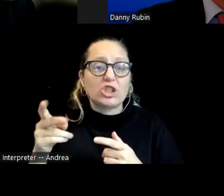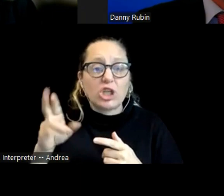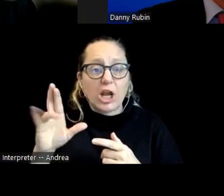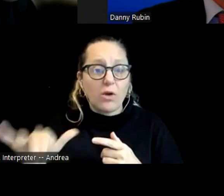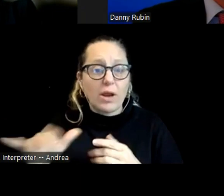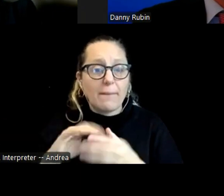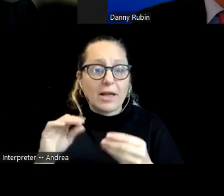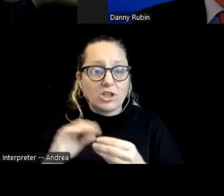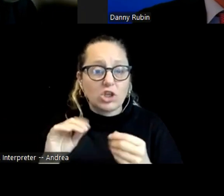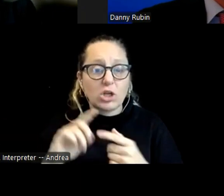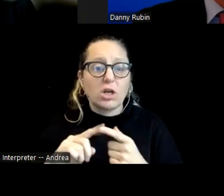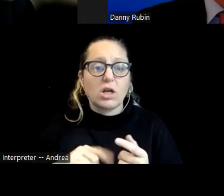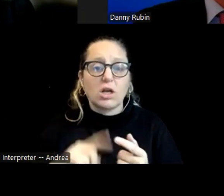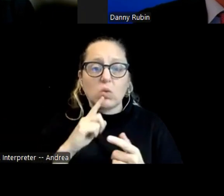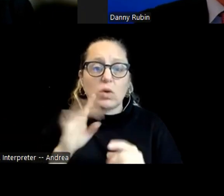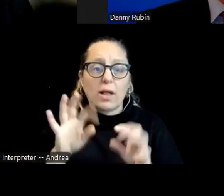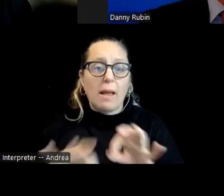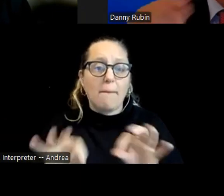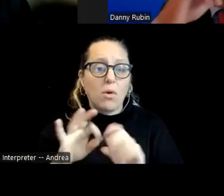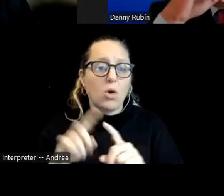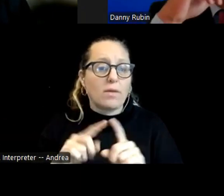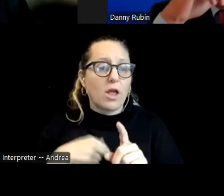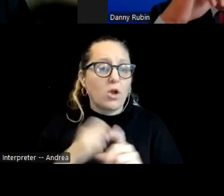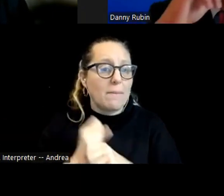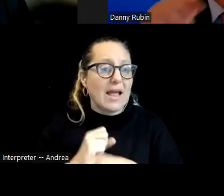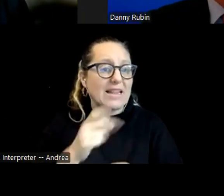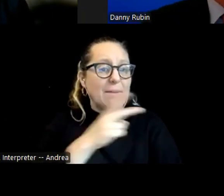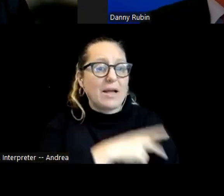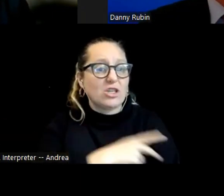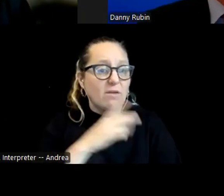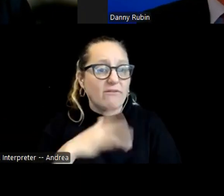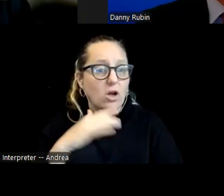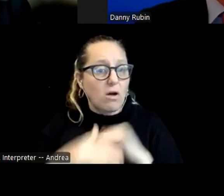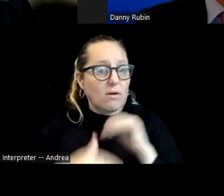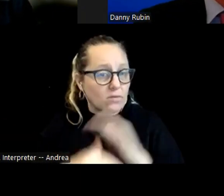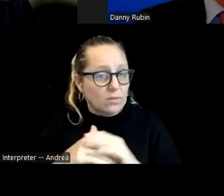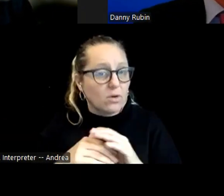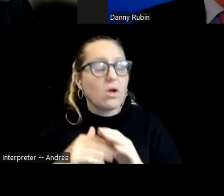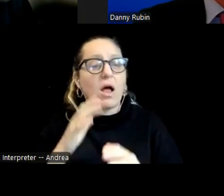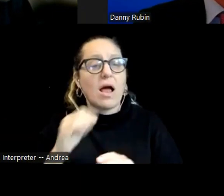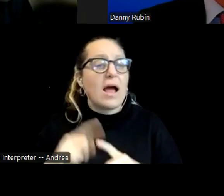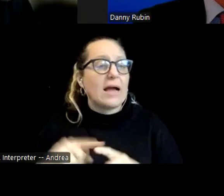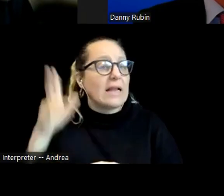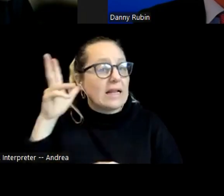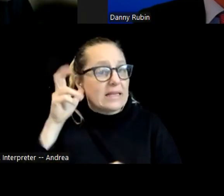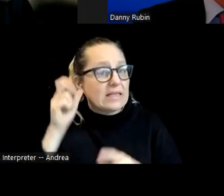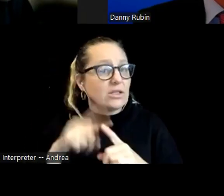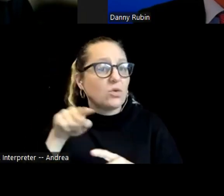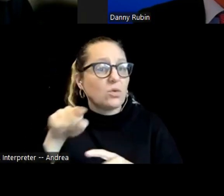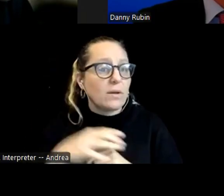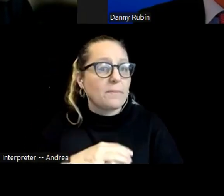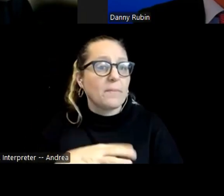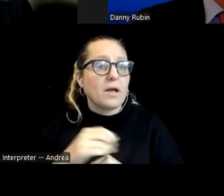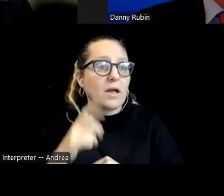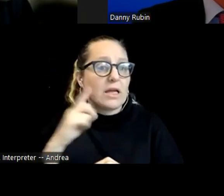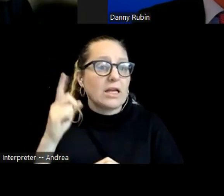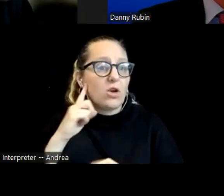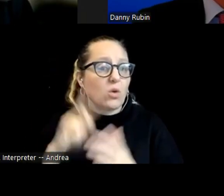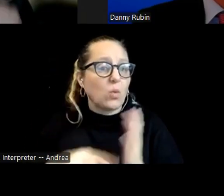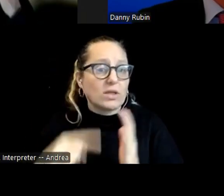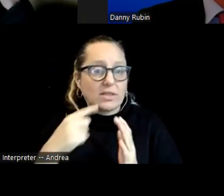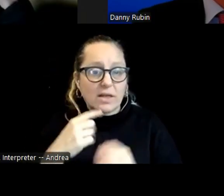important that you make that patient feel comfortable and listening to them and hearing what they're